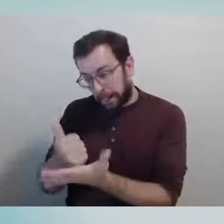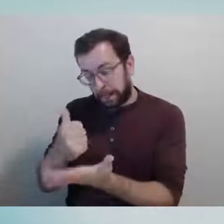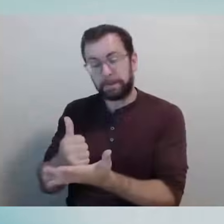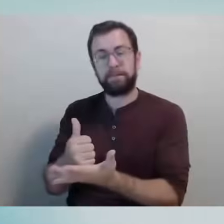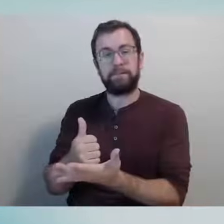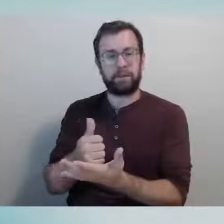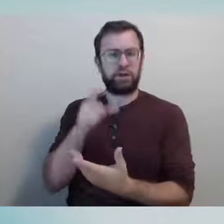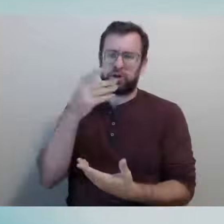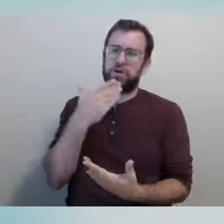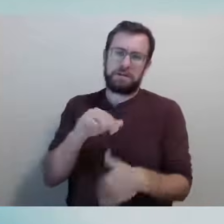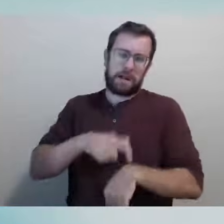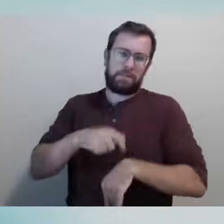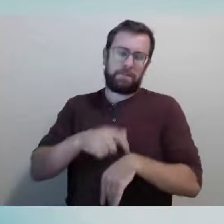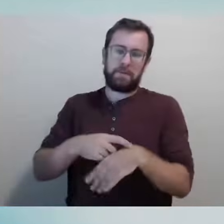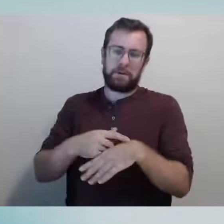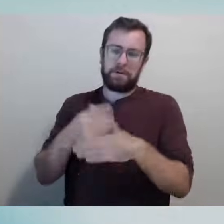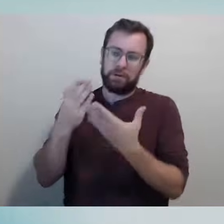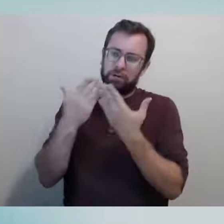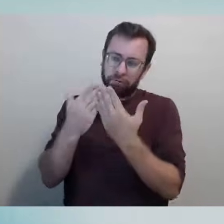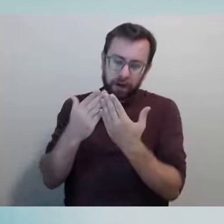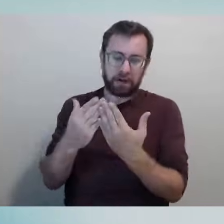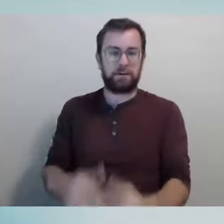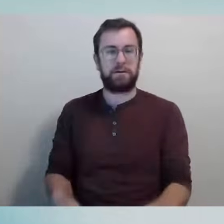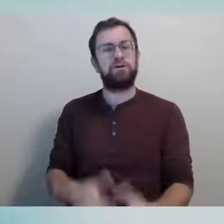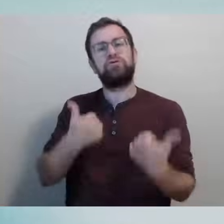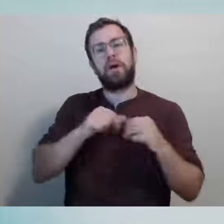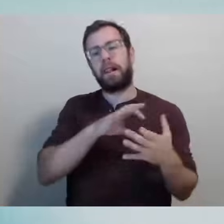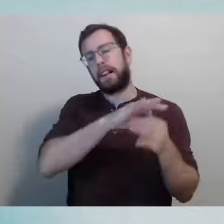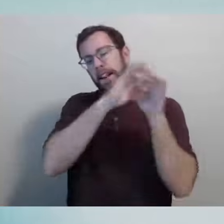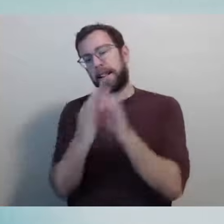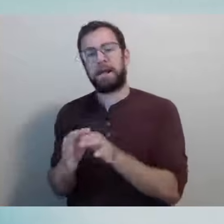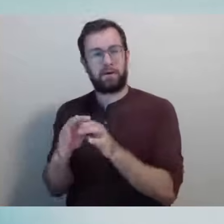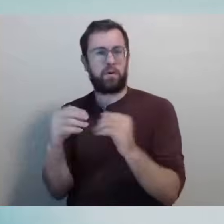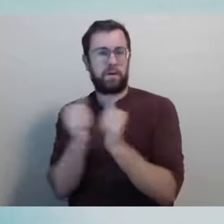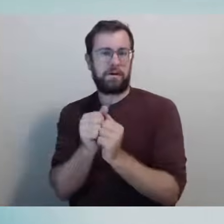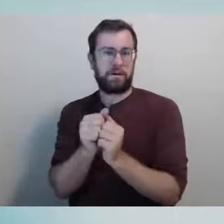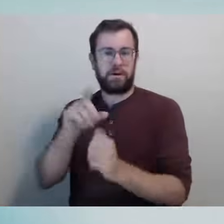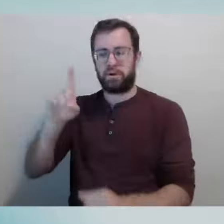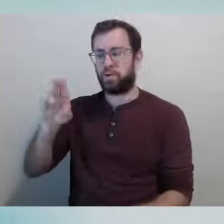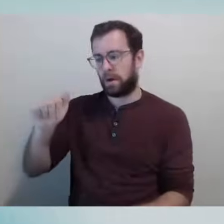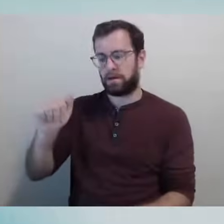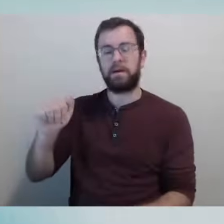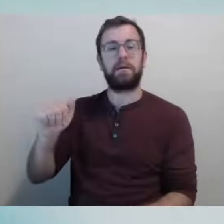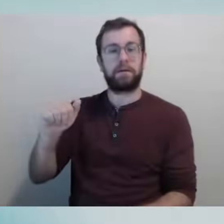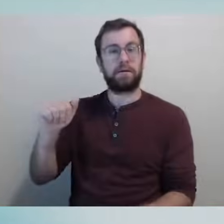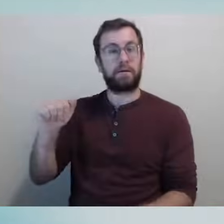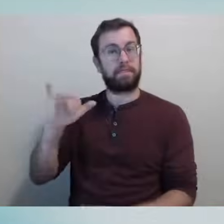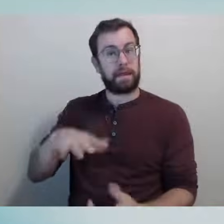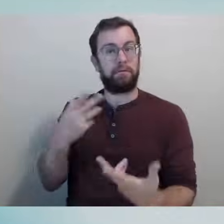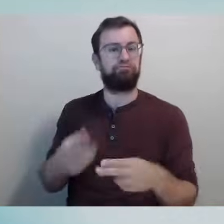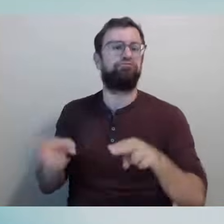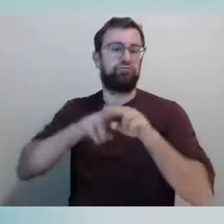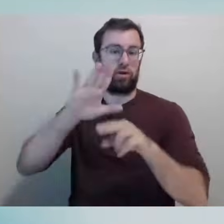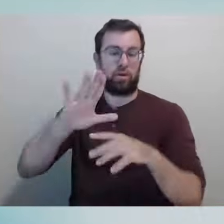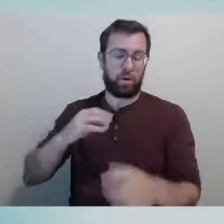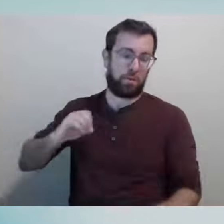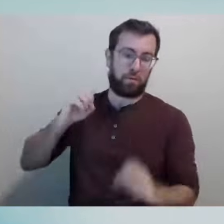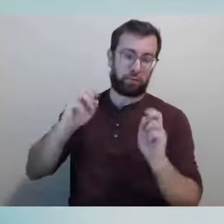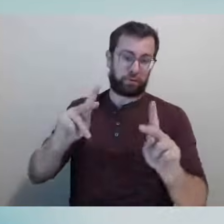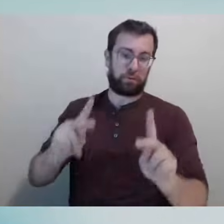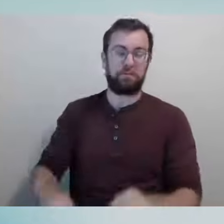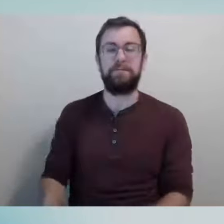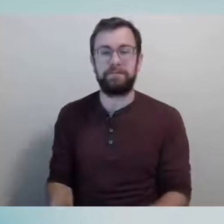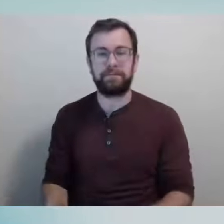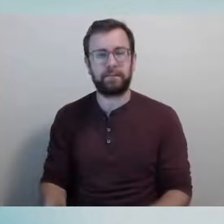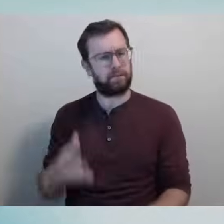something good, try to link that with your dua, and it'll increase your chances. Why? Some of our ulama tell us